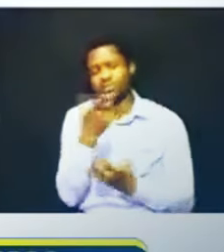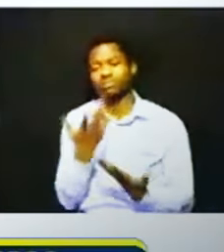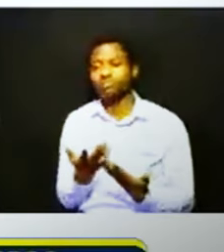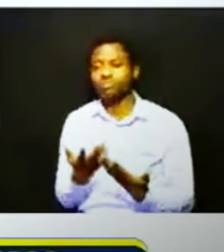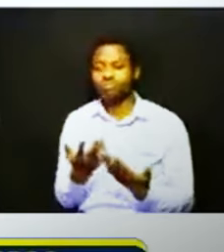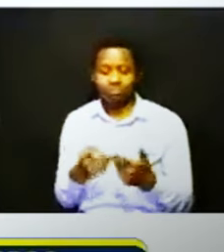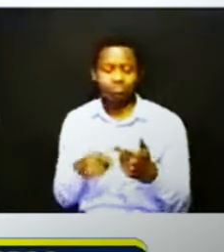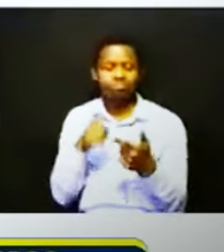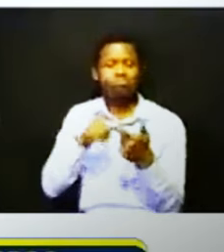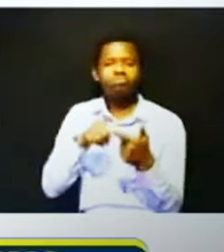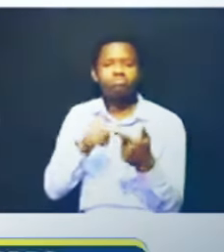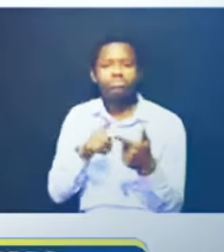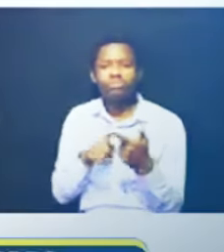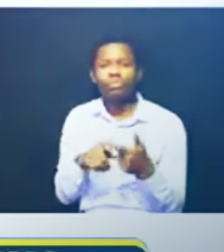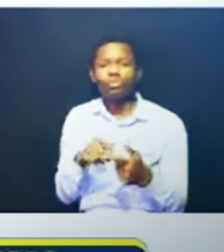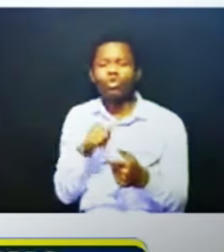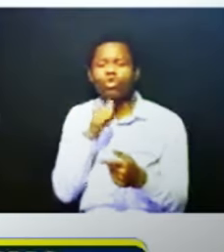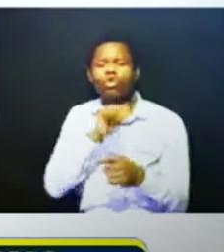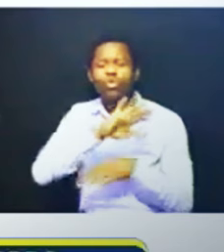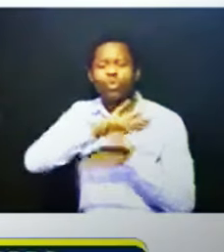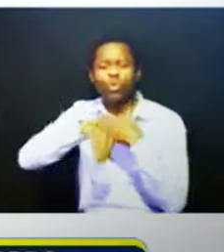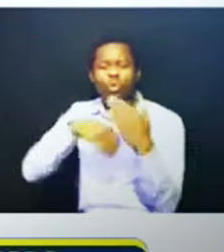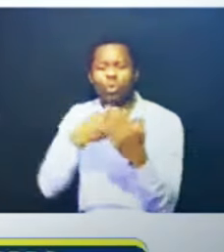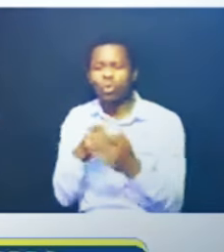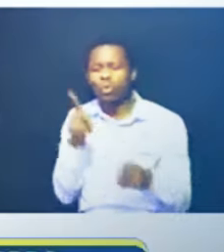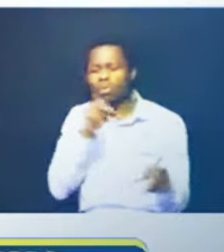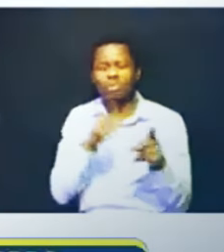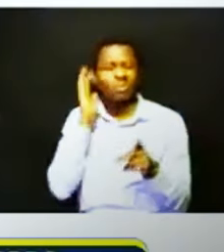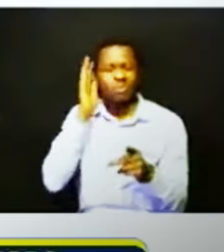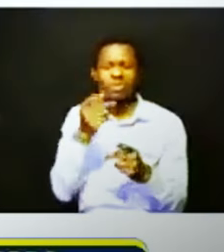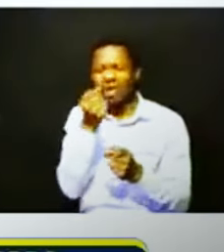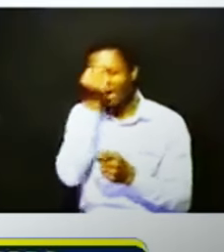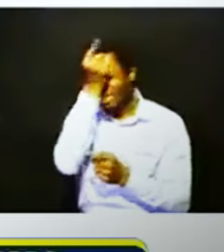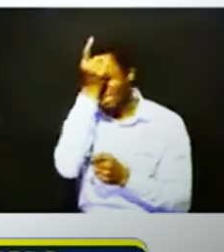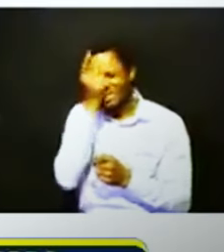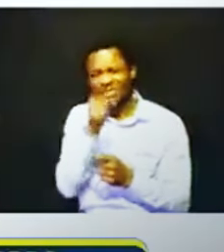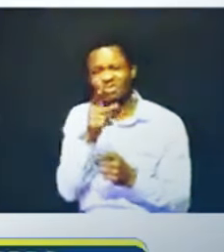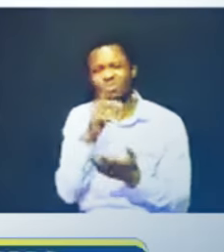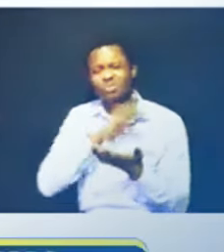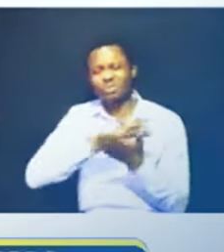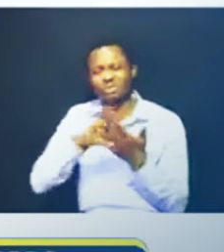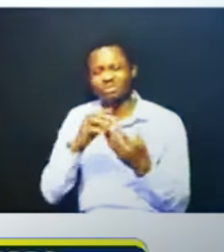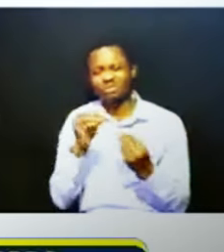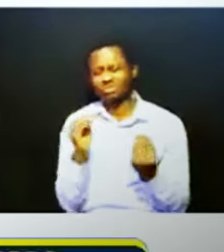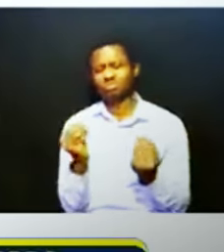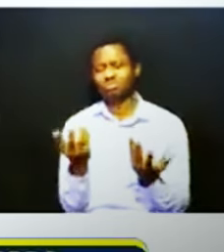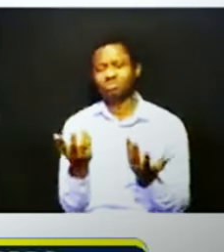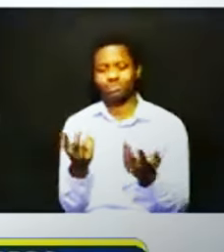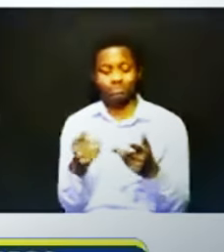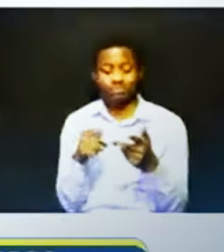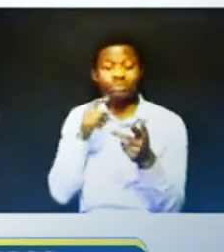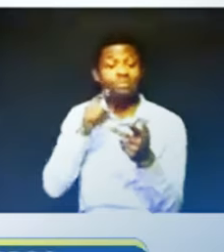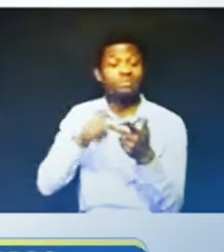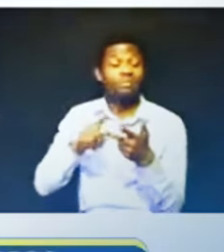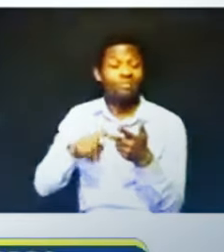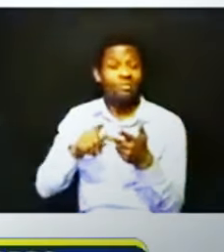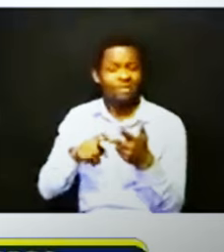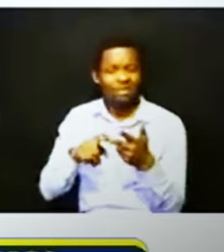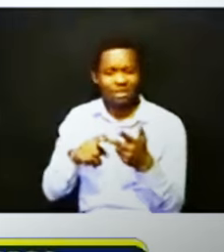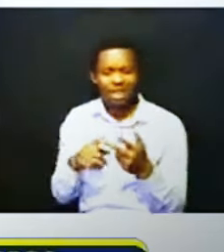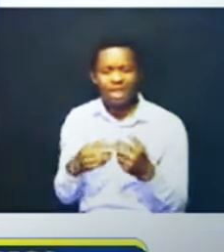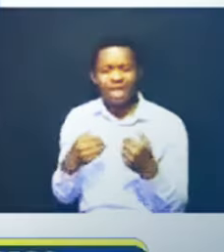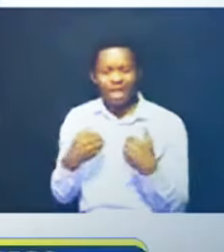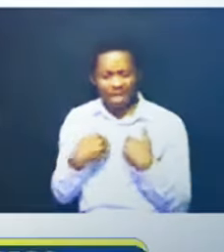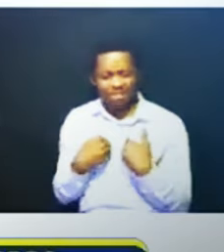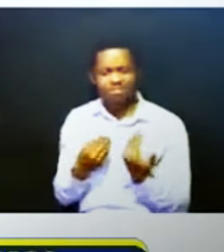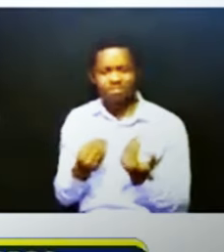Not all the people will understand you, we have said. Now the big one, disappointment is a